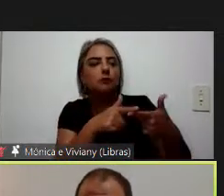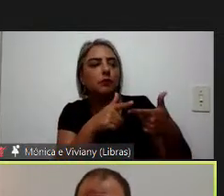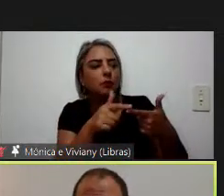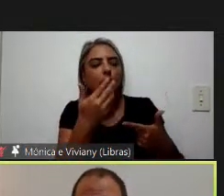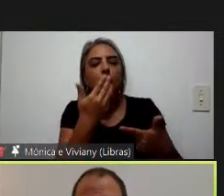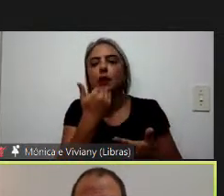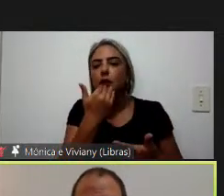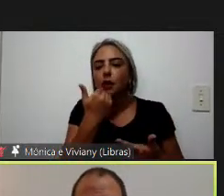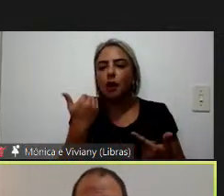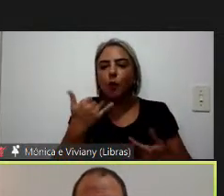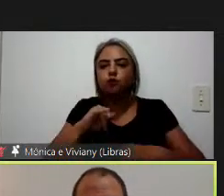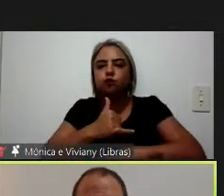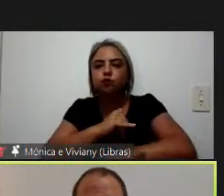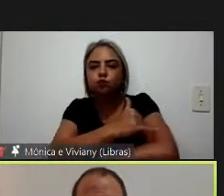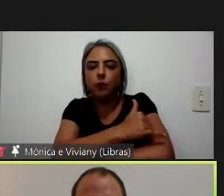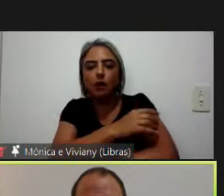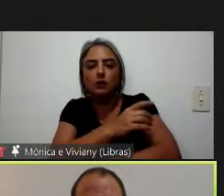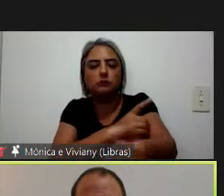breastfeeding.